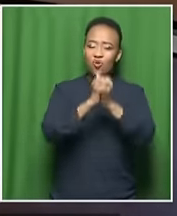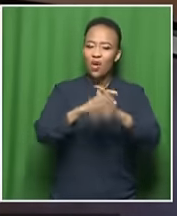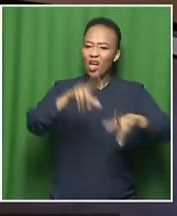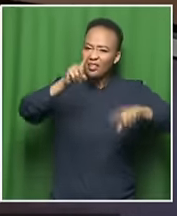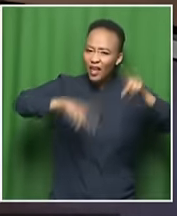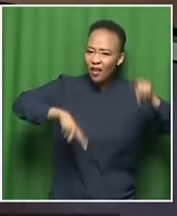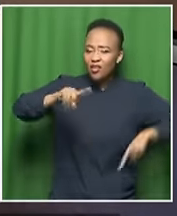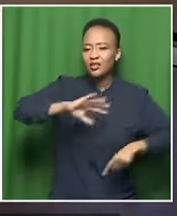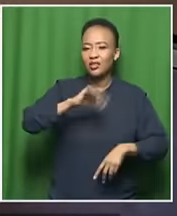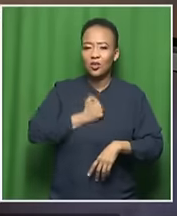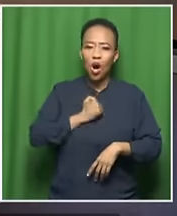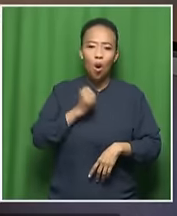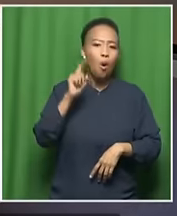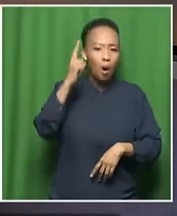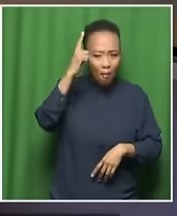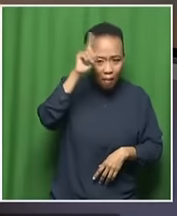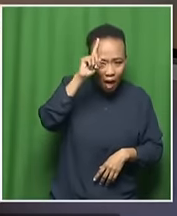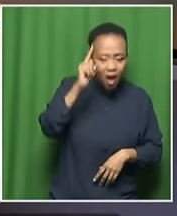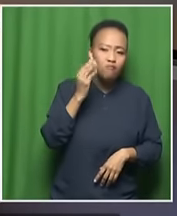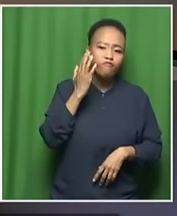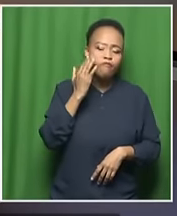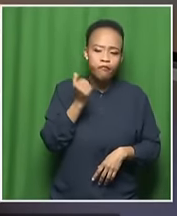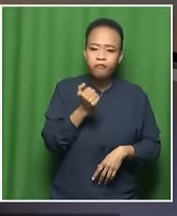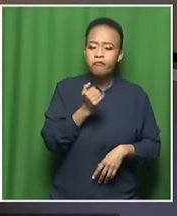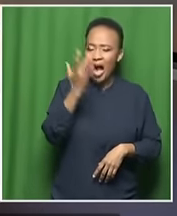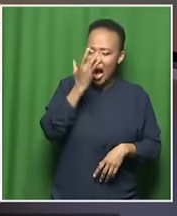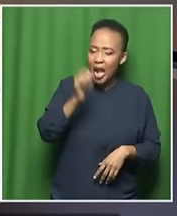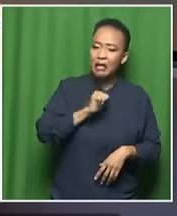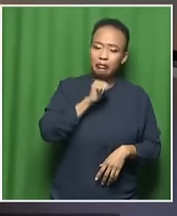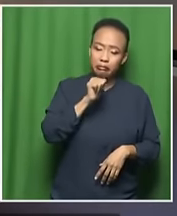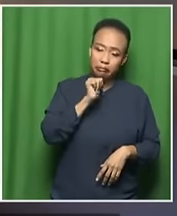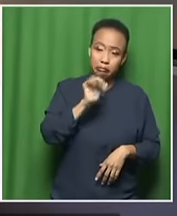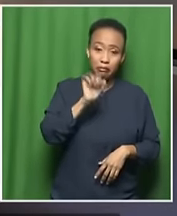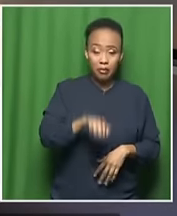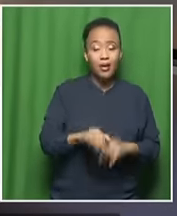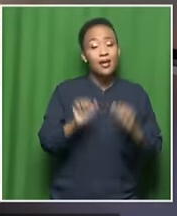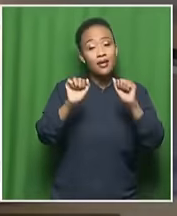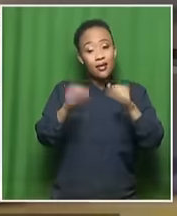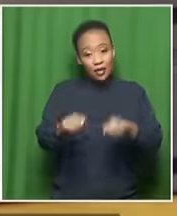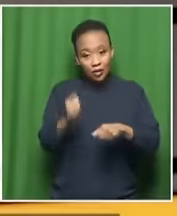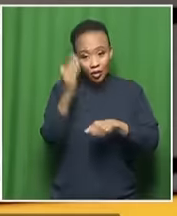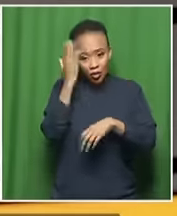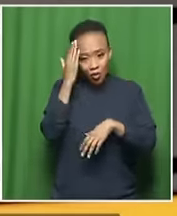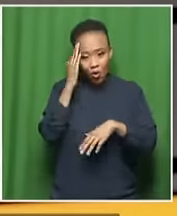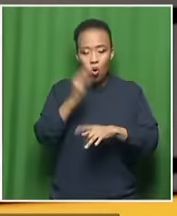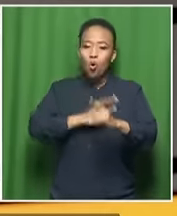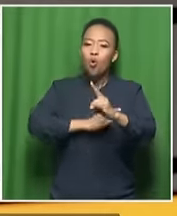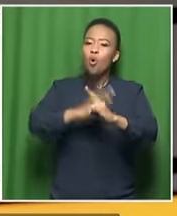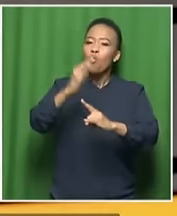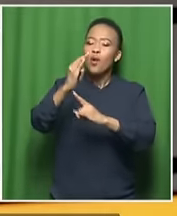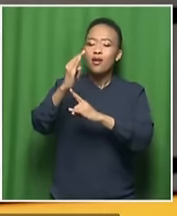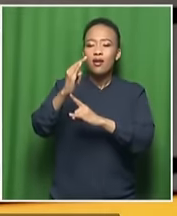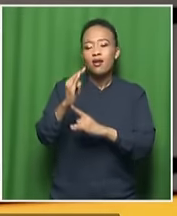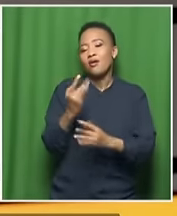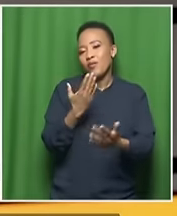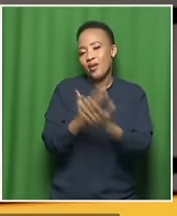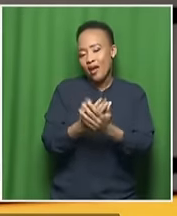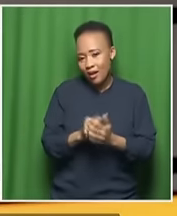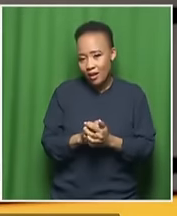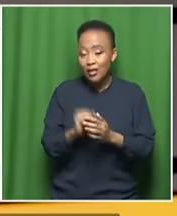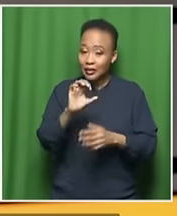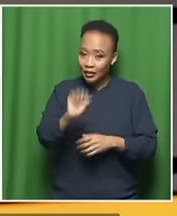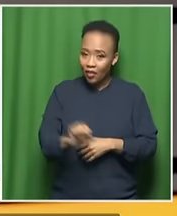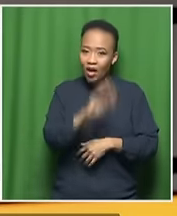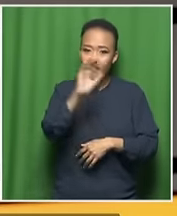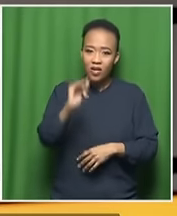And that, we know, is going to be the winning aspect to build South Africa again. It's